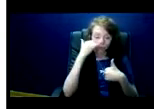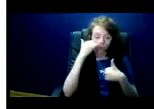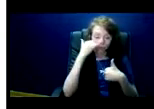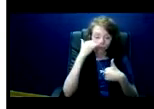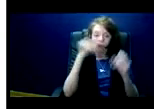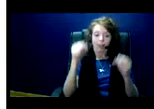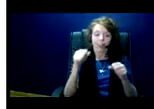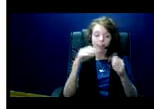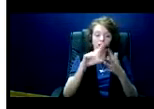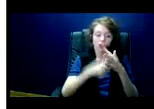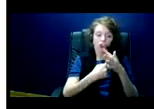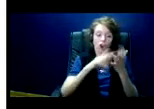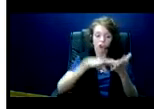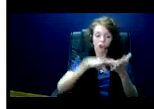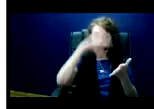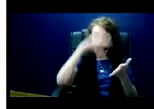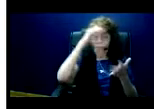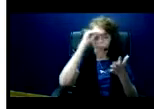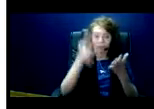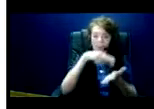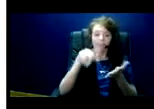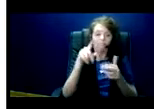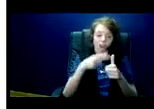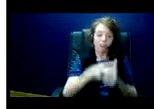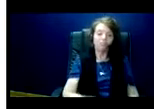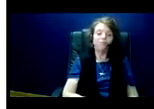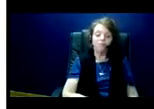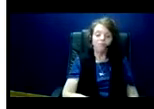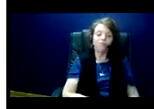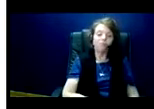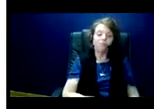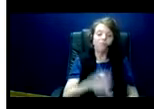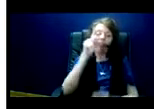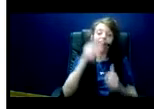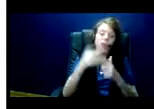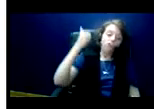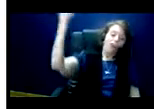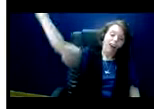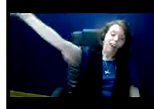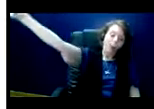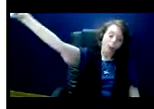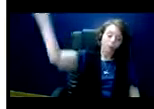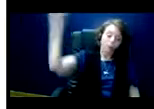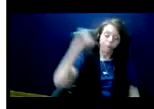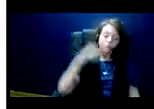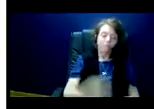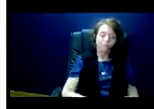learn the dance. Our first move, we're going to take our phone to our ear, and then we're going to stretch our